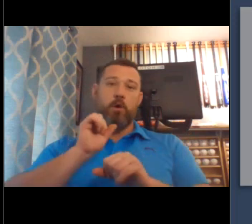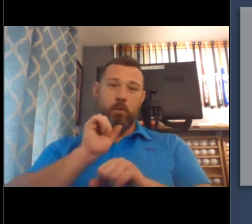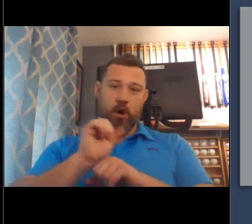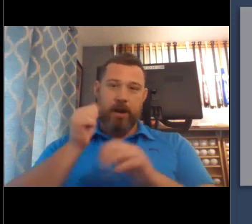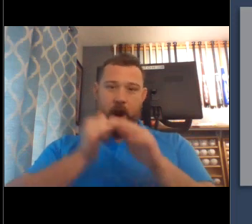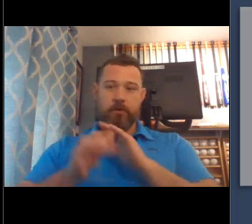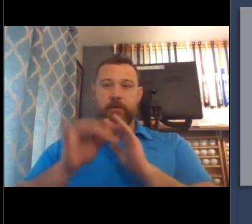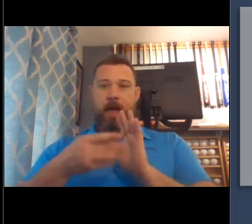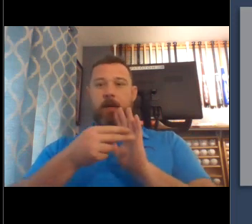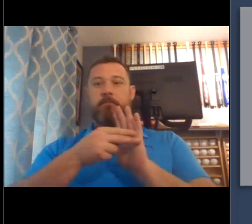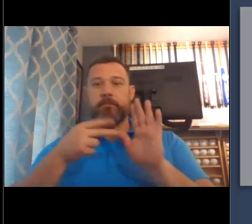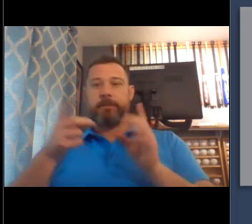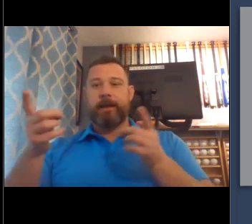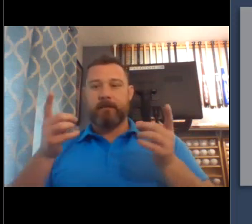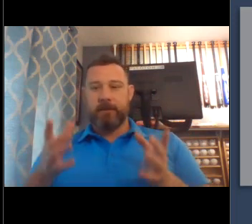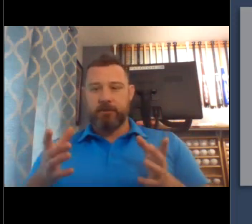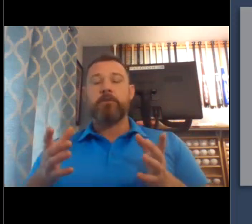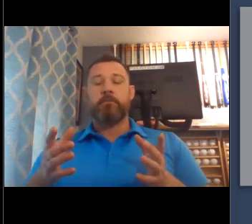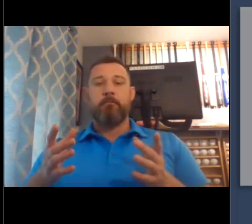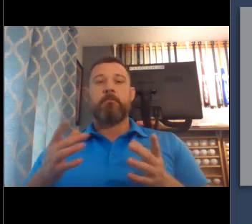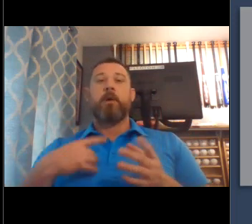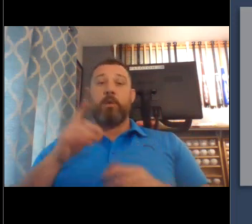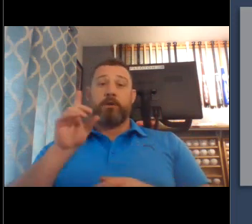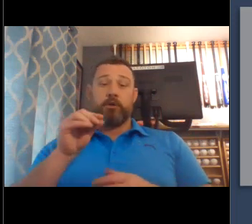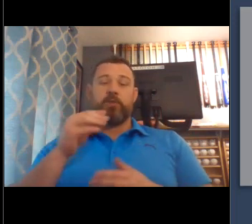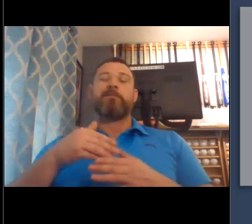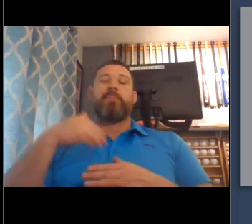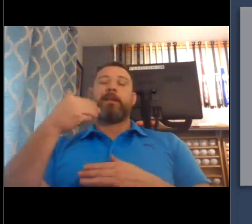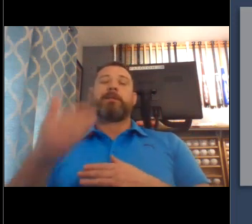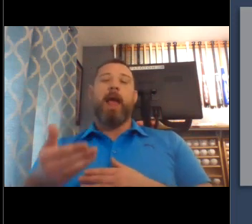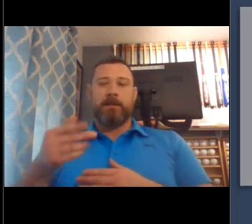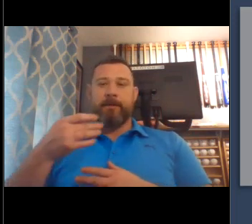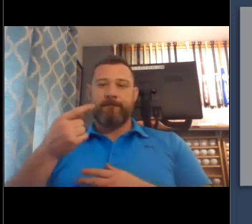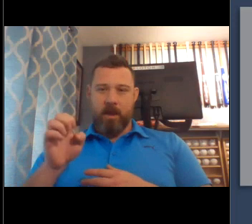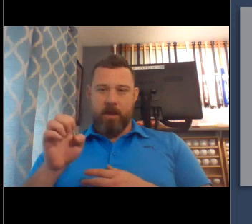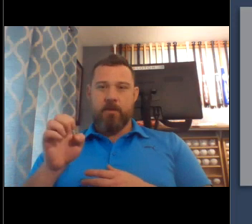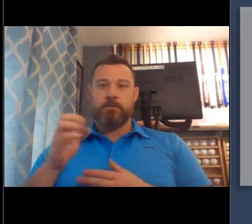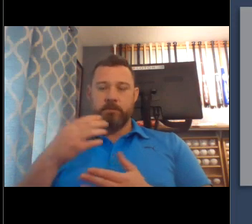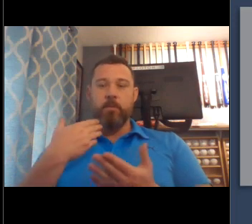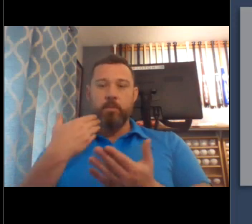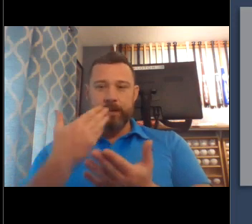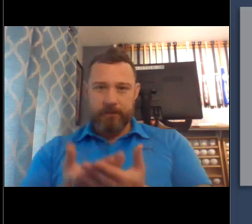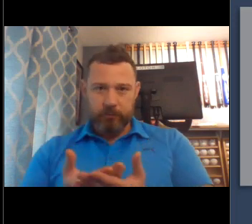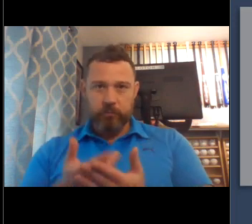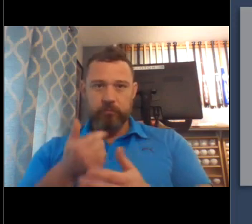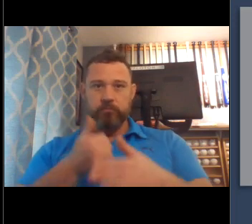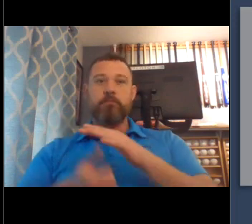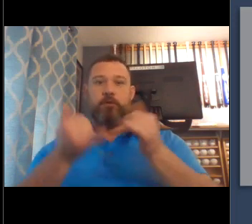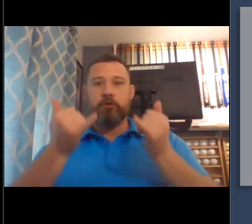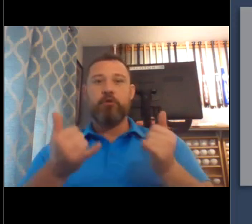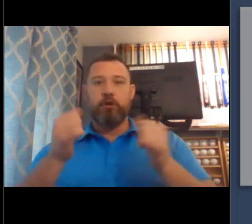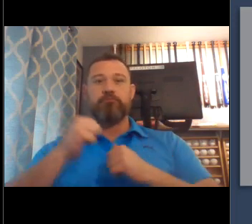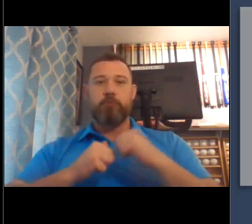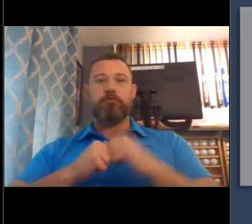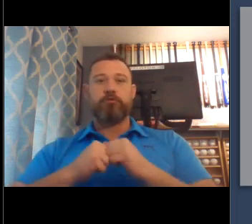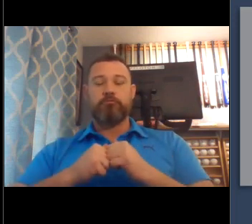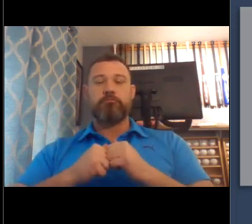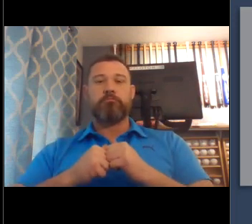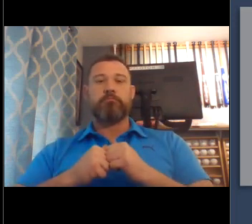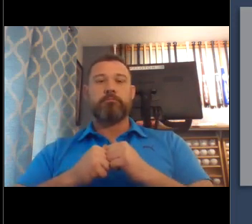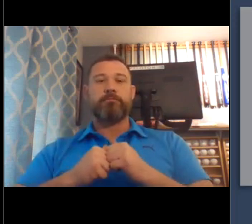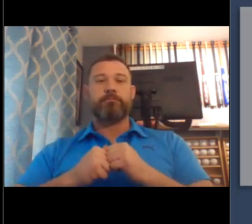definition. But that is the next phase that we would get to, under the current structure in the law. And